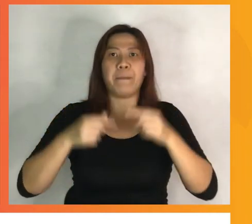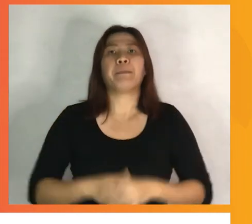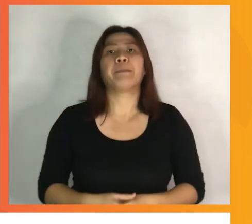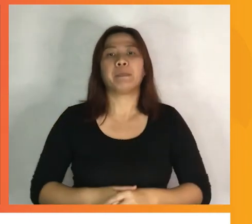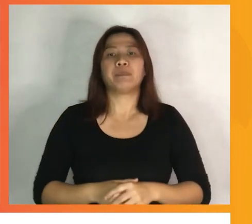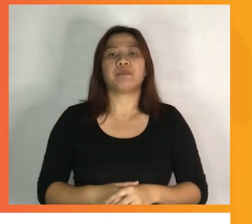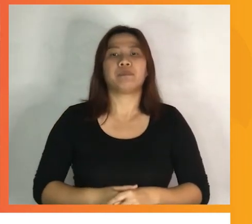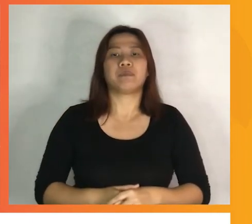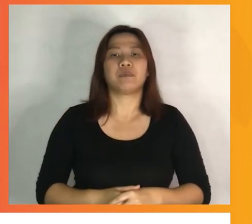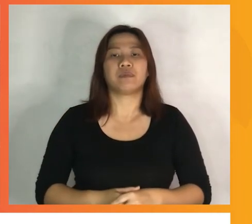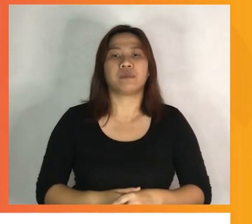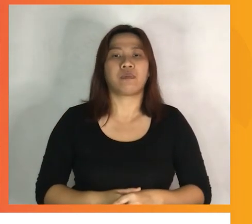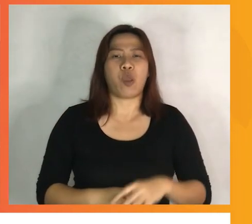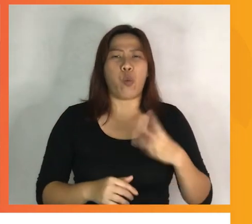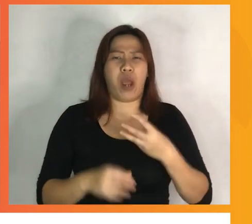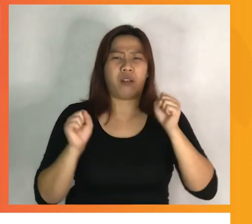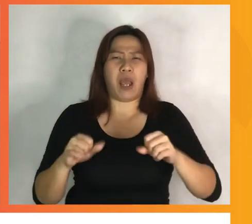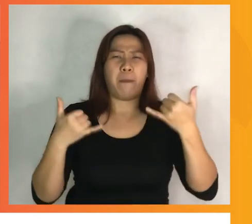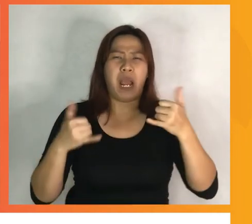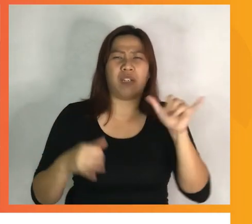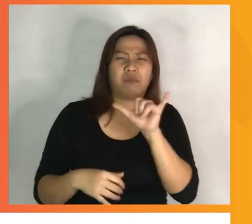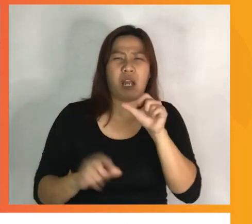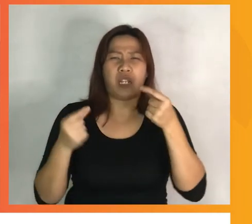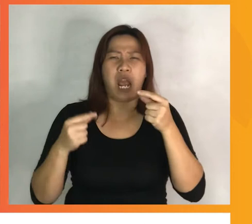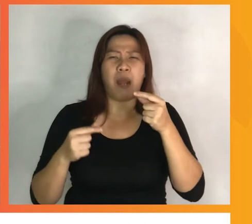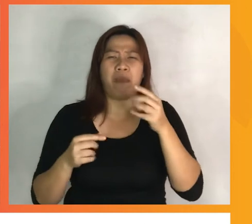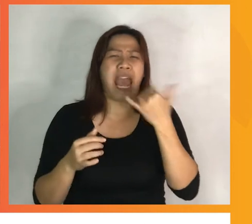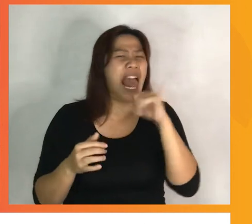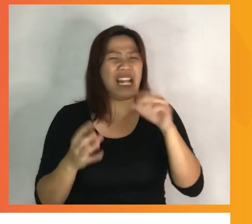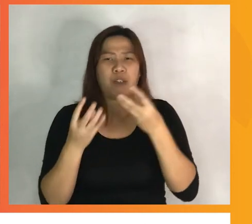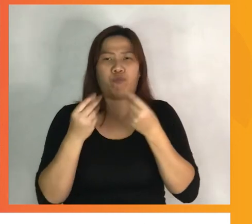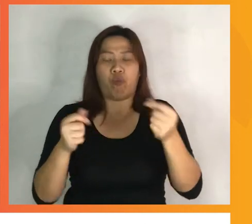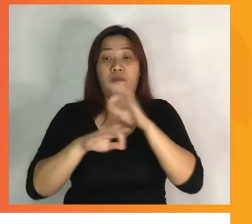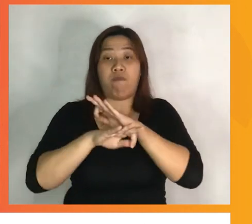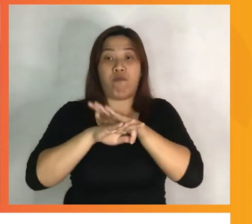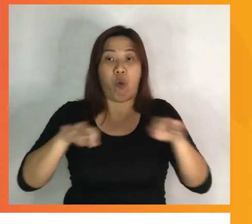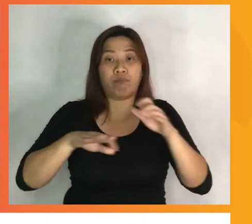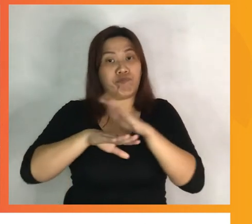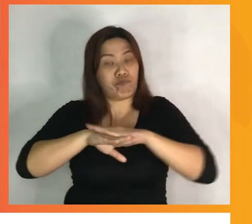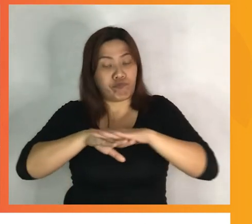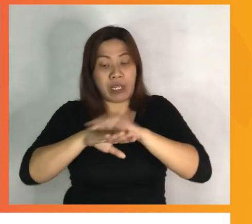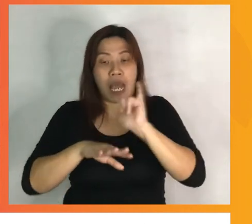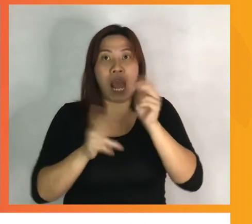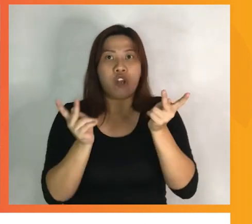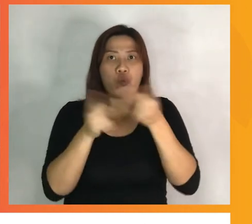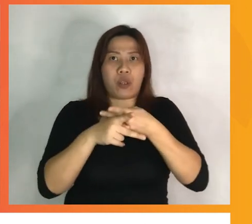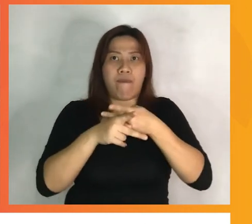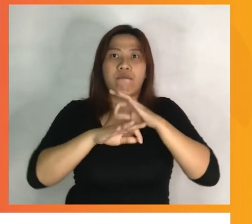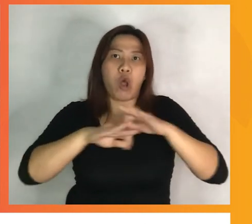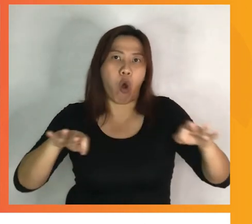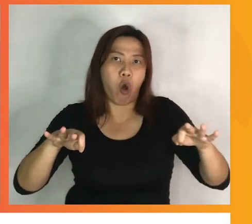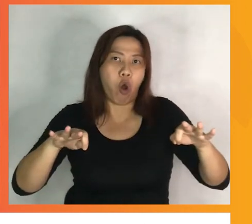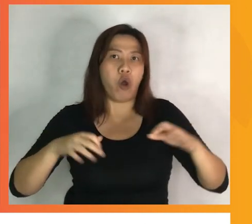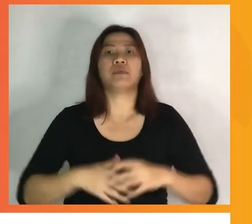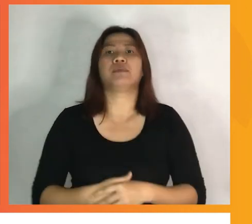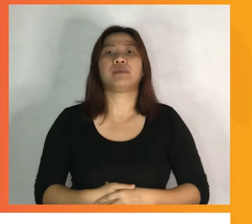game. Or we can play a similar kind of game on any smooth floor surface, like a kitchen